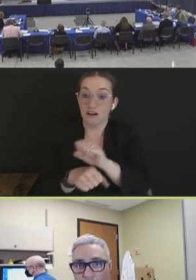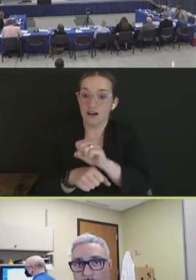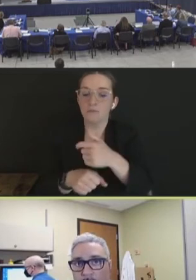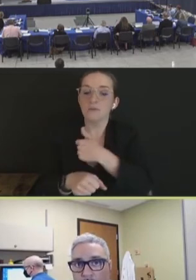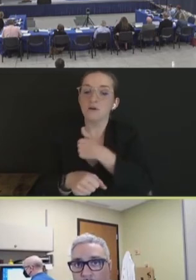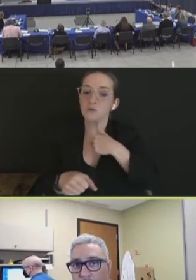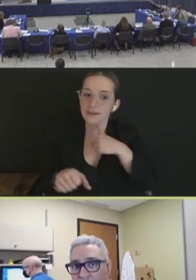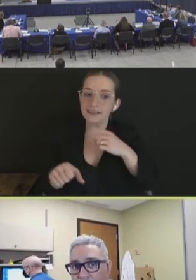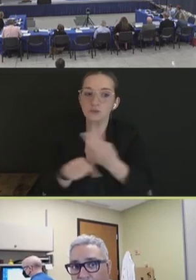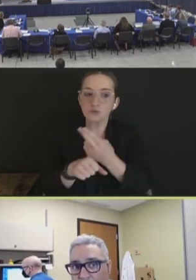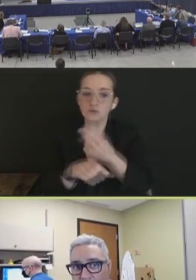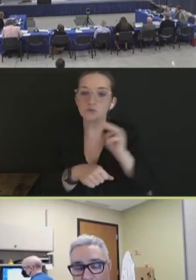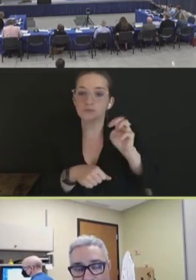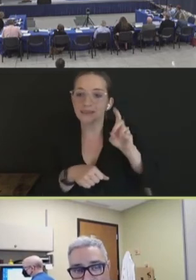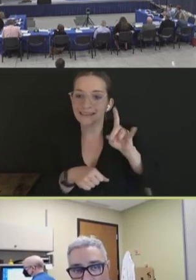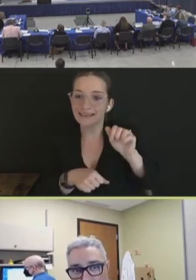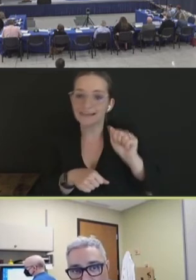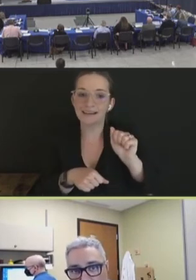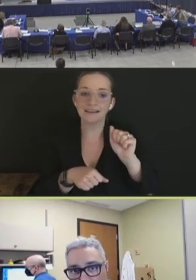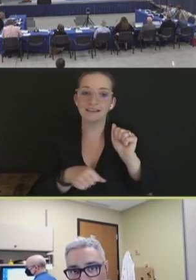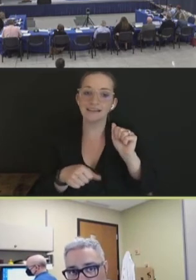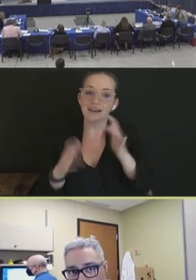newspaper Star Tribune. Next slide, please.